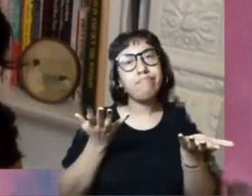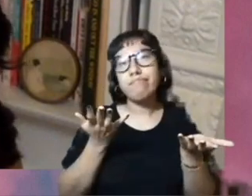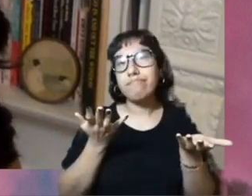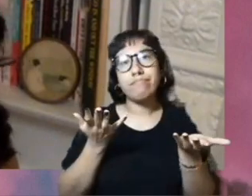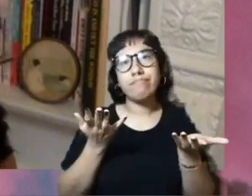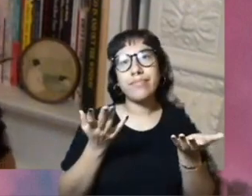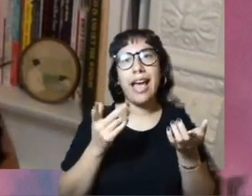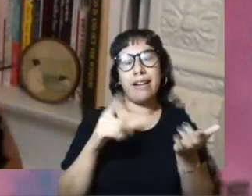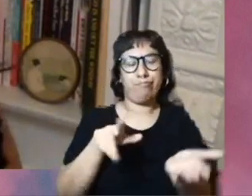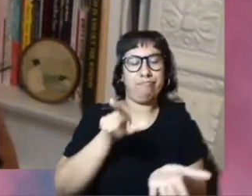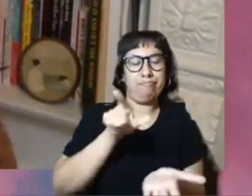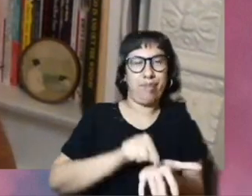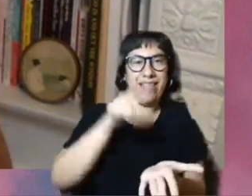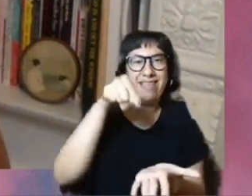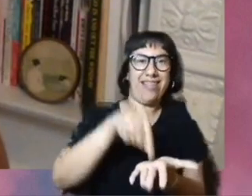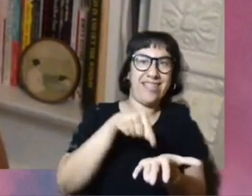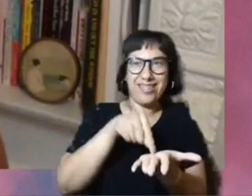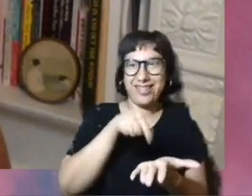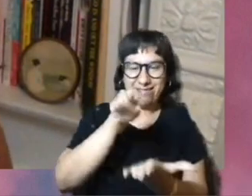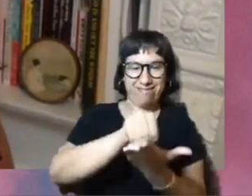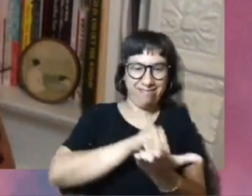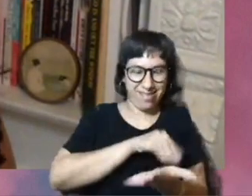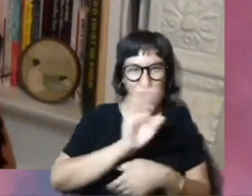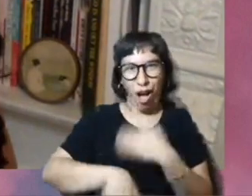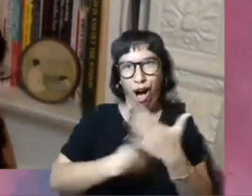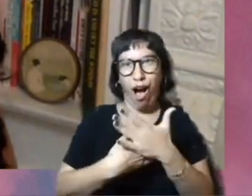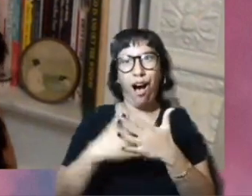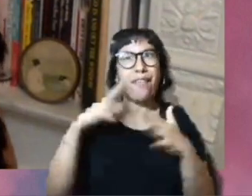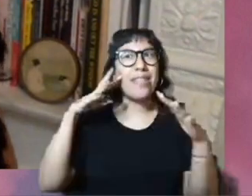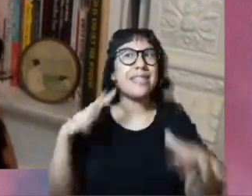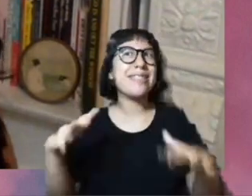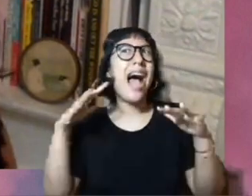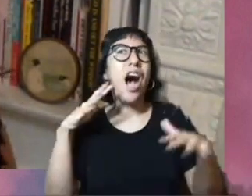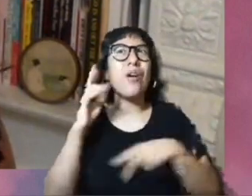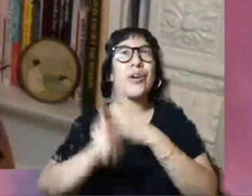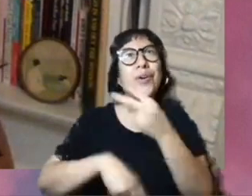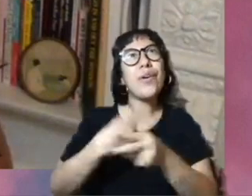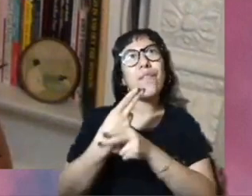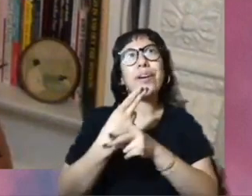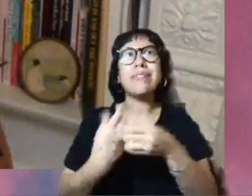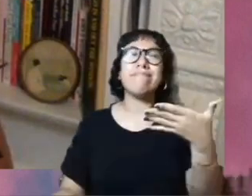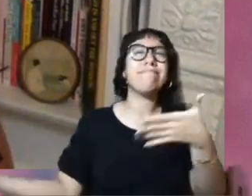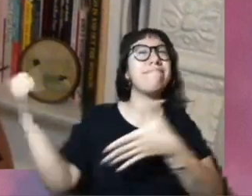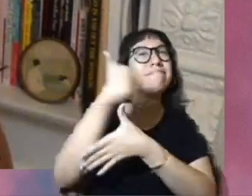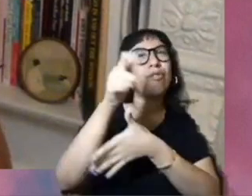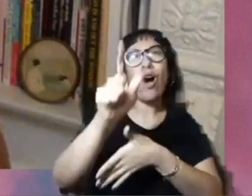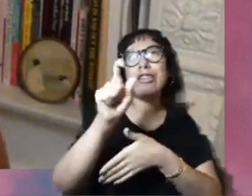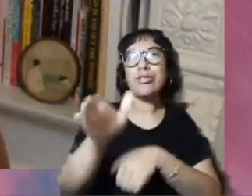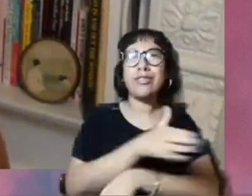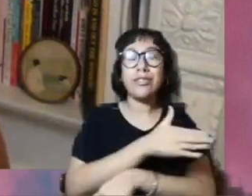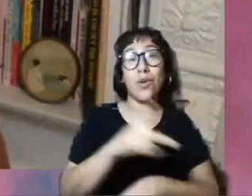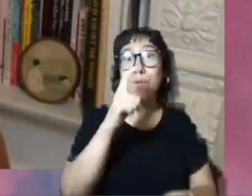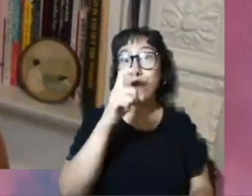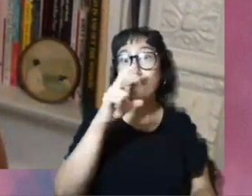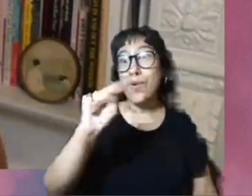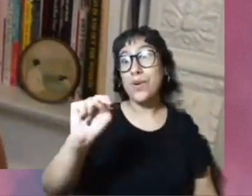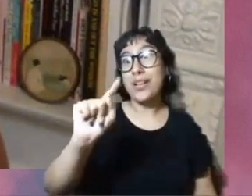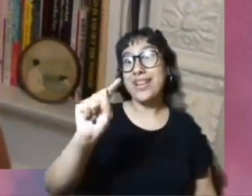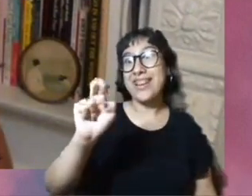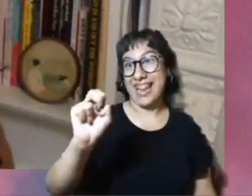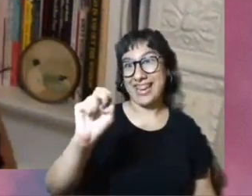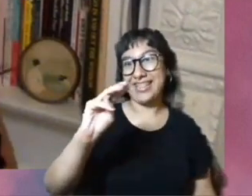catalog like all of the sounds in the universe, in like the top 100 sounds would be Nate Marshall's giggle.